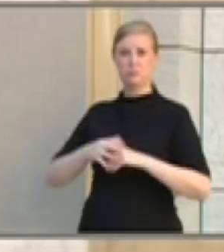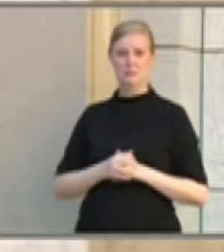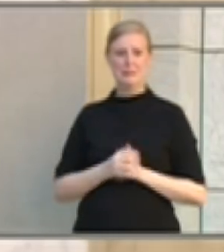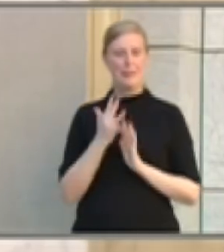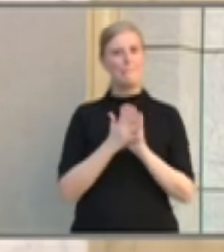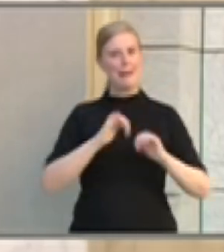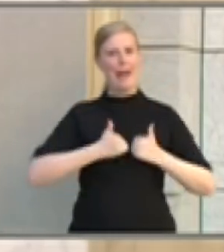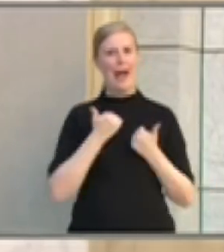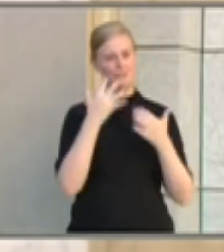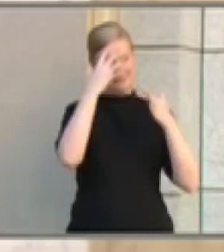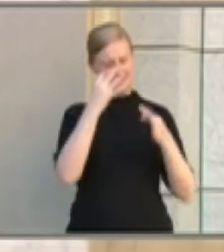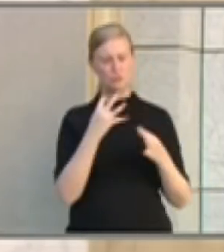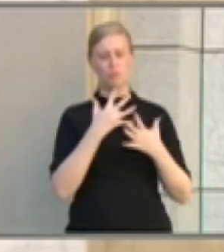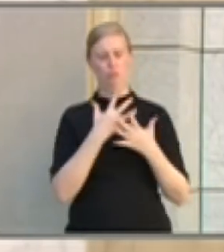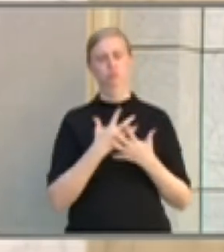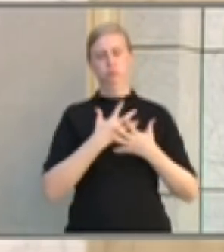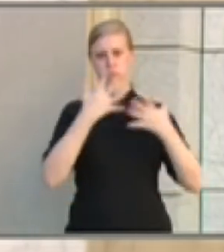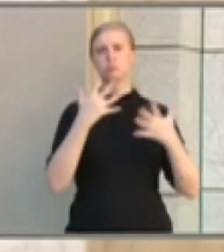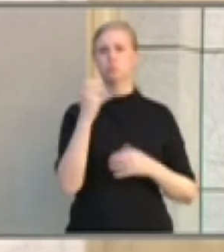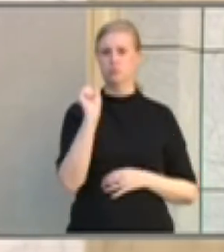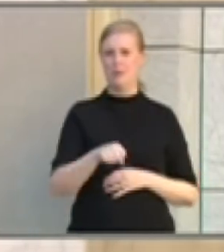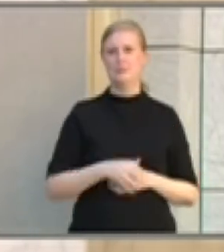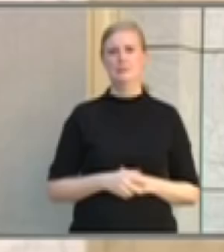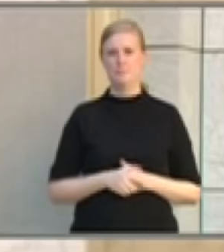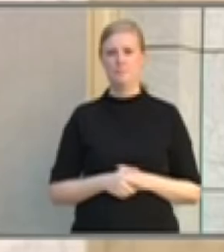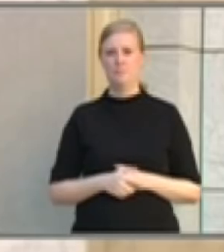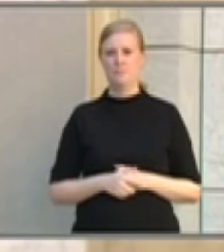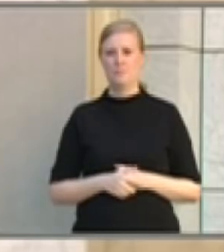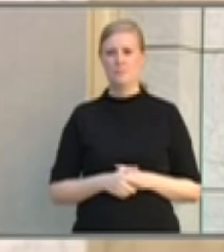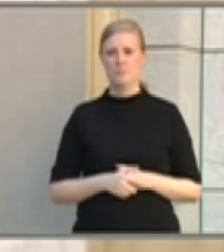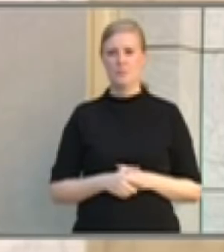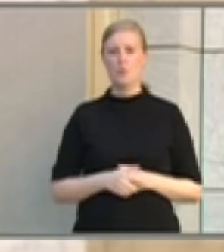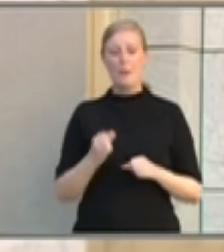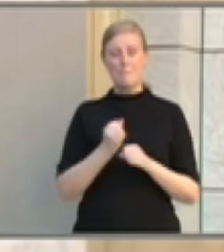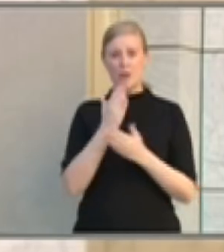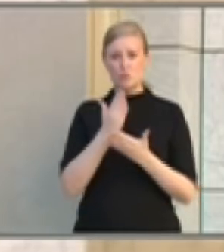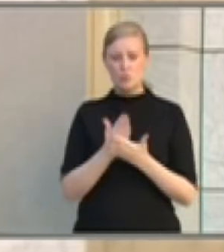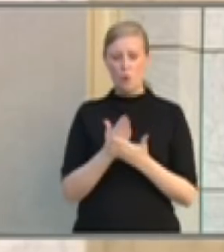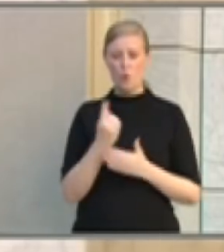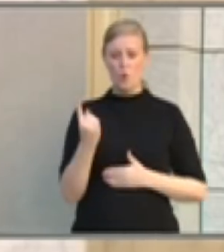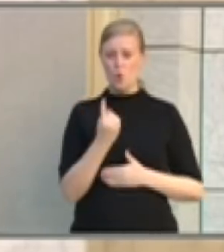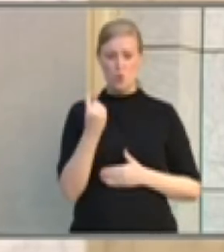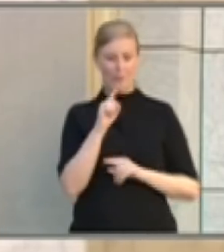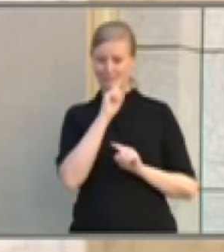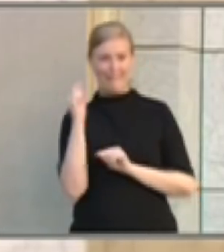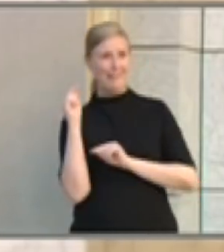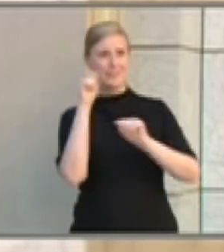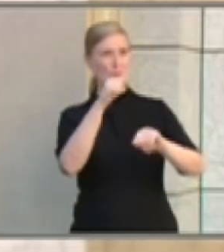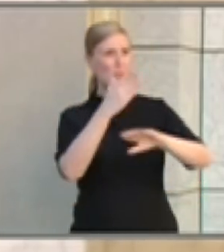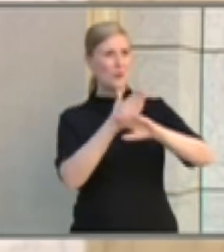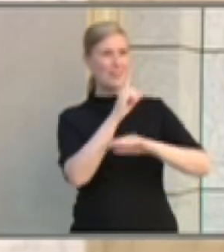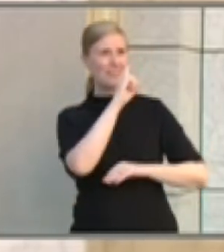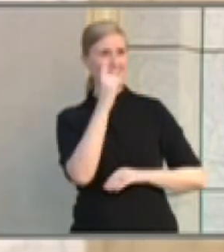fortnight job keep payment will provide job security at a time when it's needed most. This payment will give